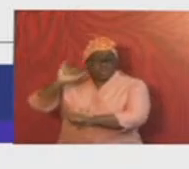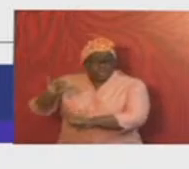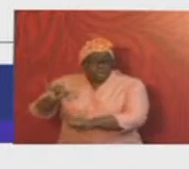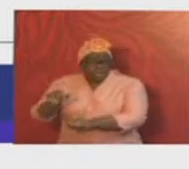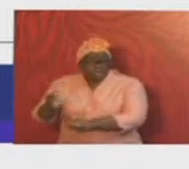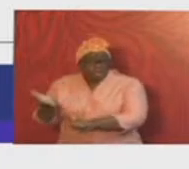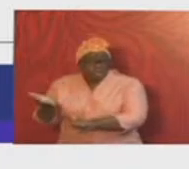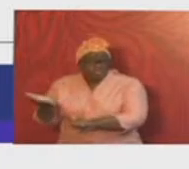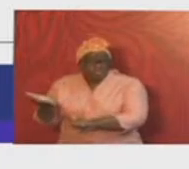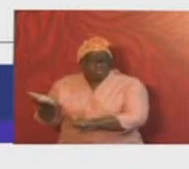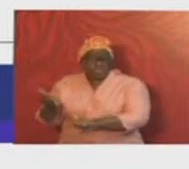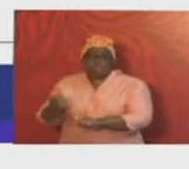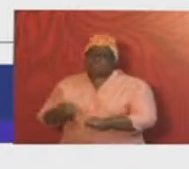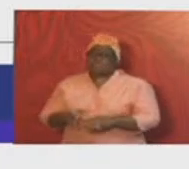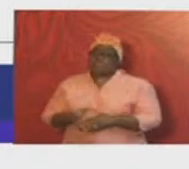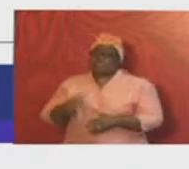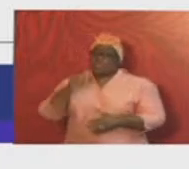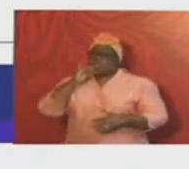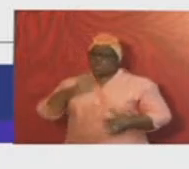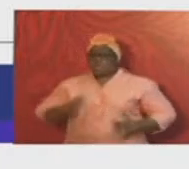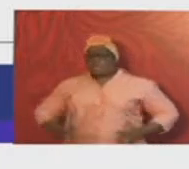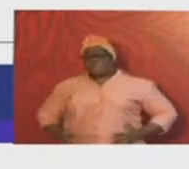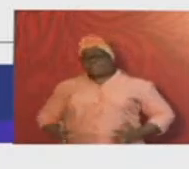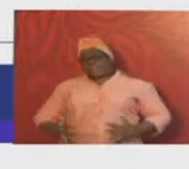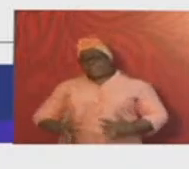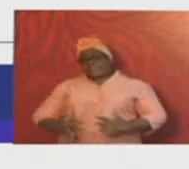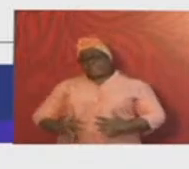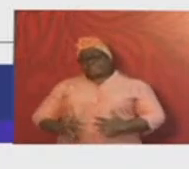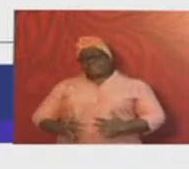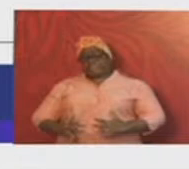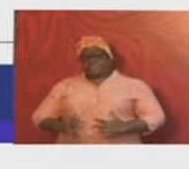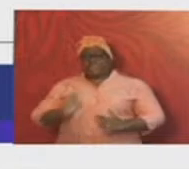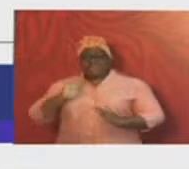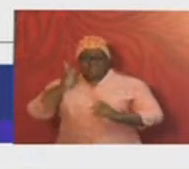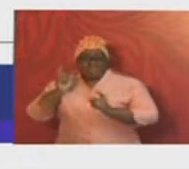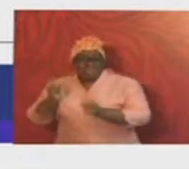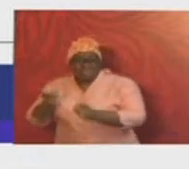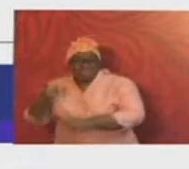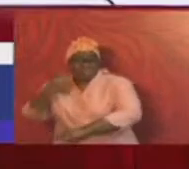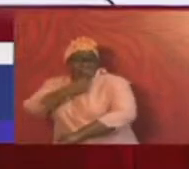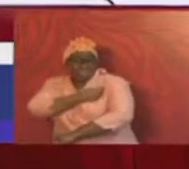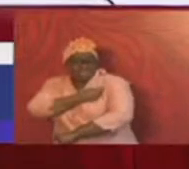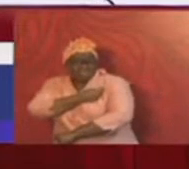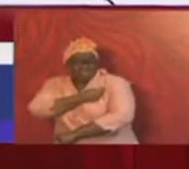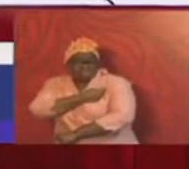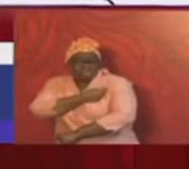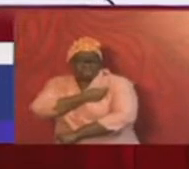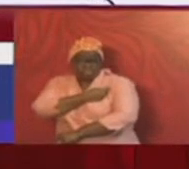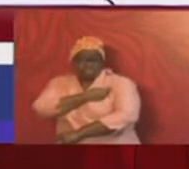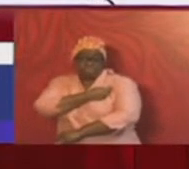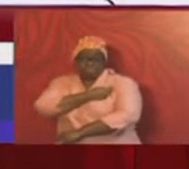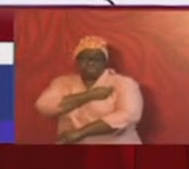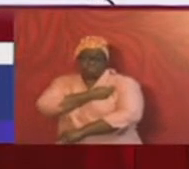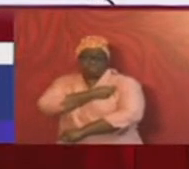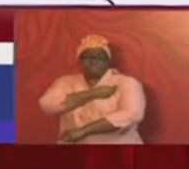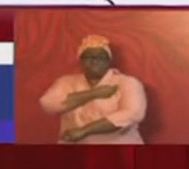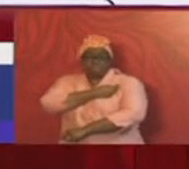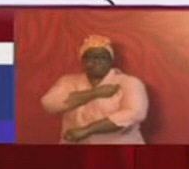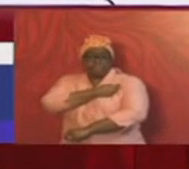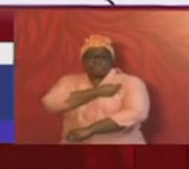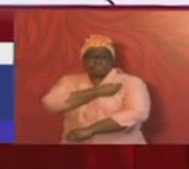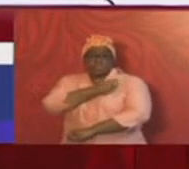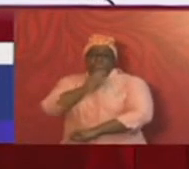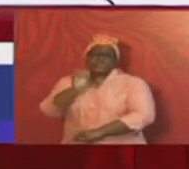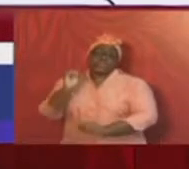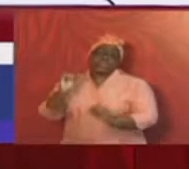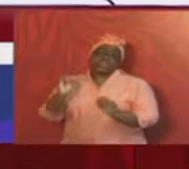in pregnant women? Okay. Just before the CMO comes, I want to answer the second question that Nadeline asked. She asked about rotation of